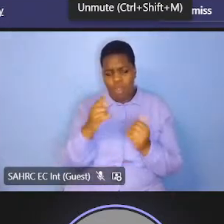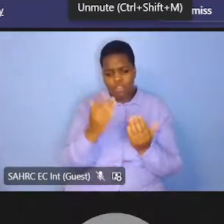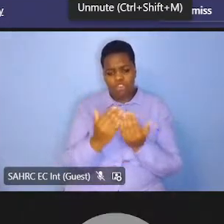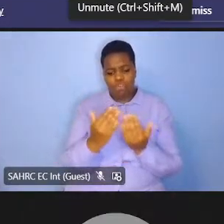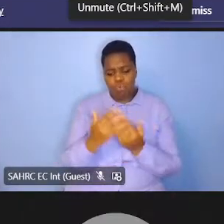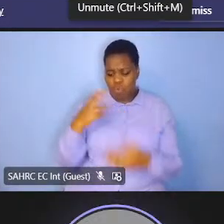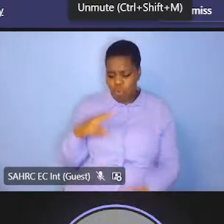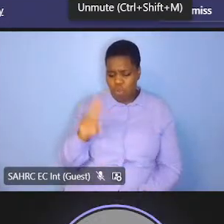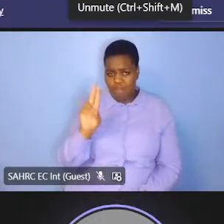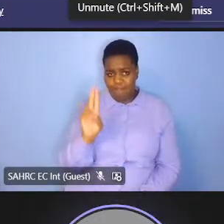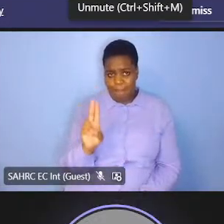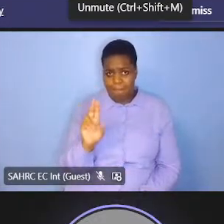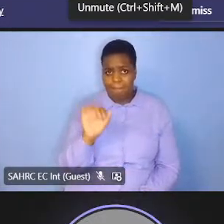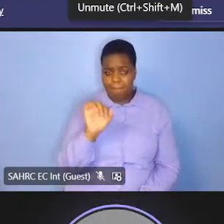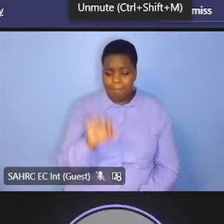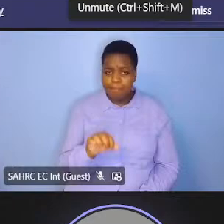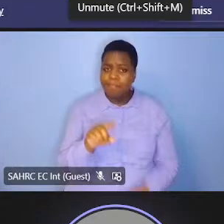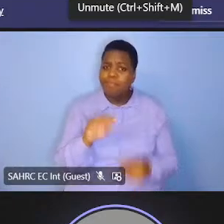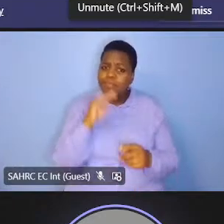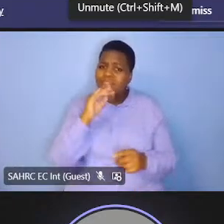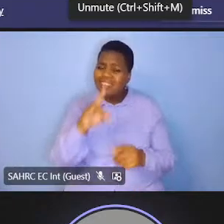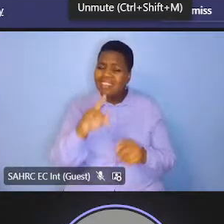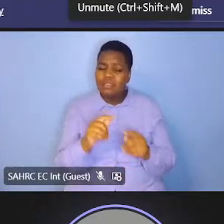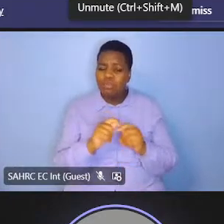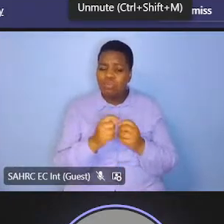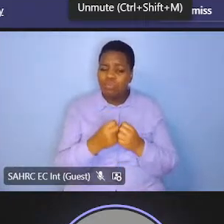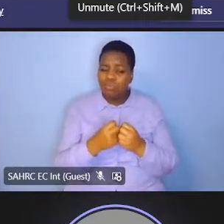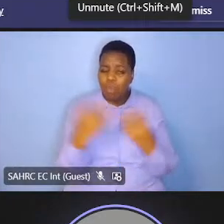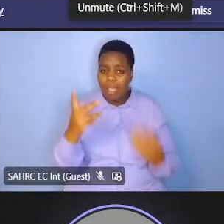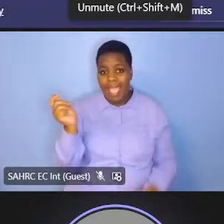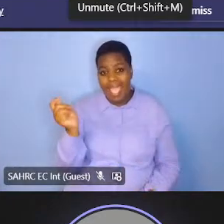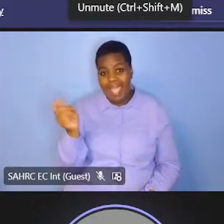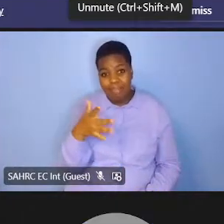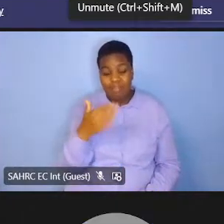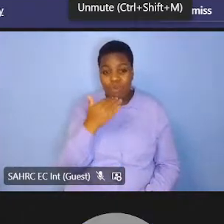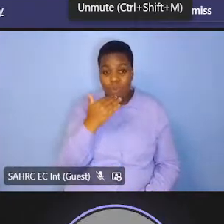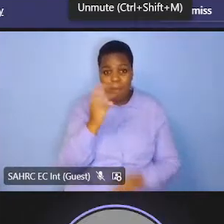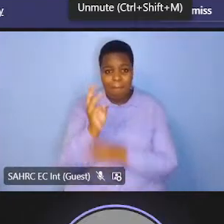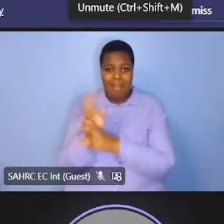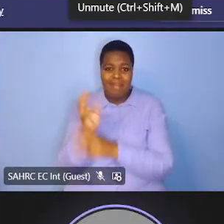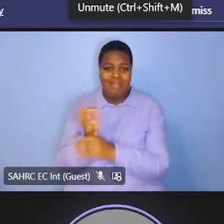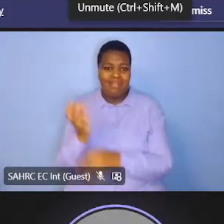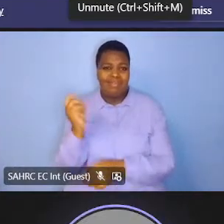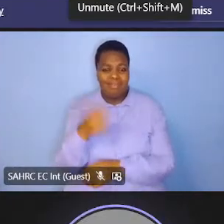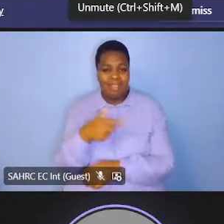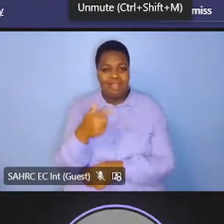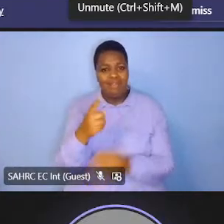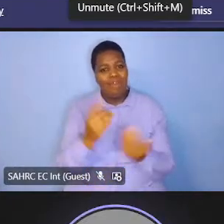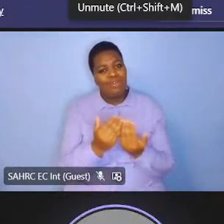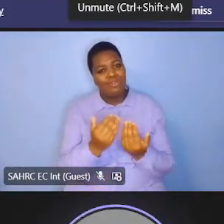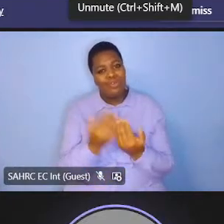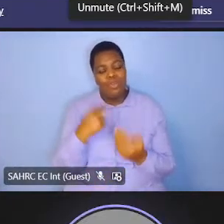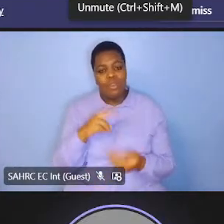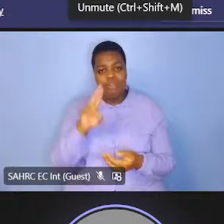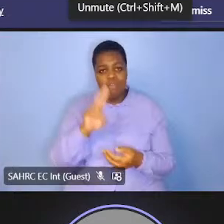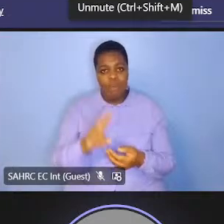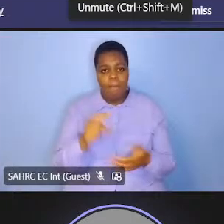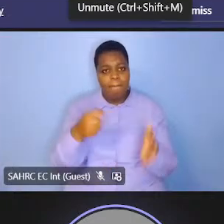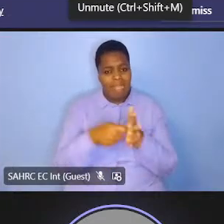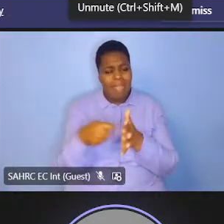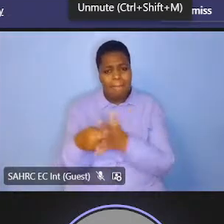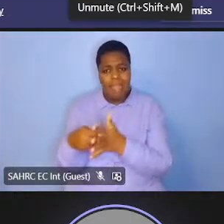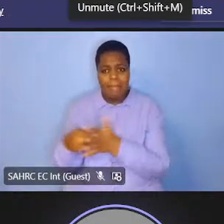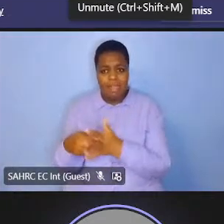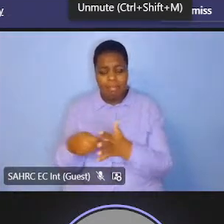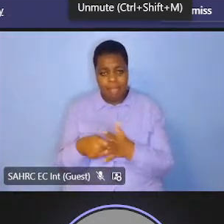this is too expensive to parents. in terms of the school uniform, purchase a school